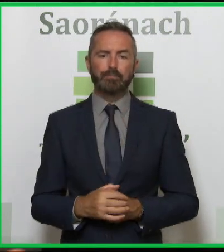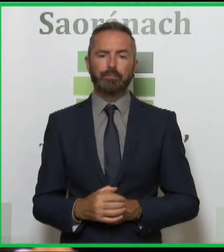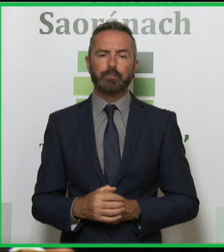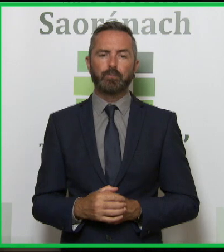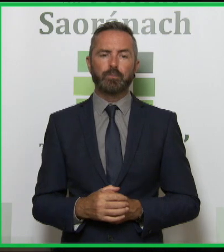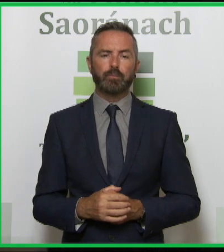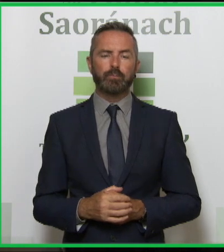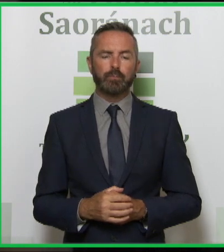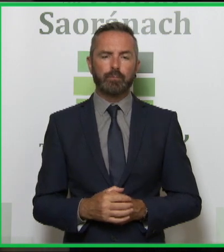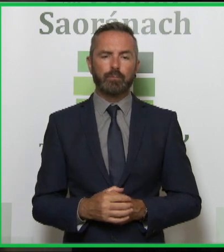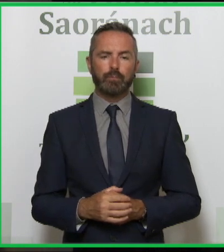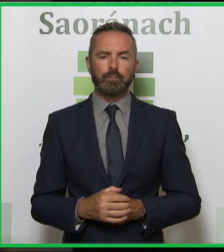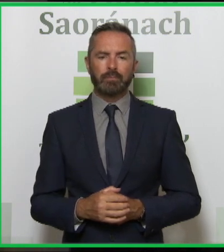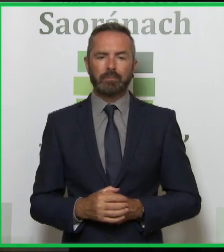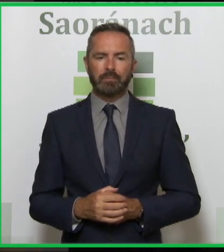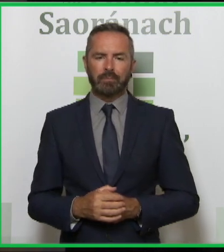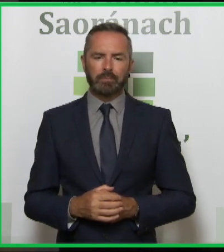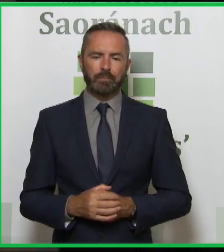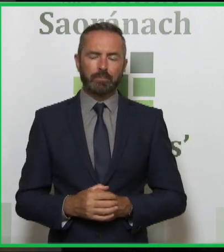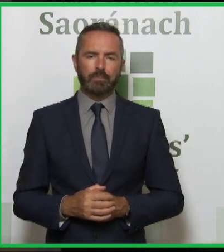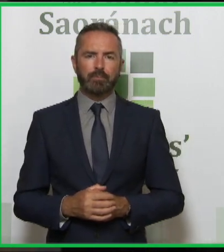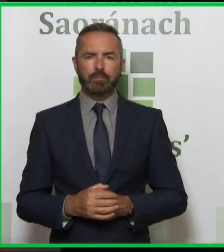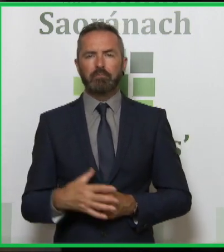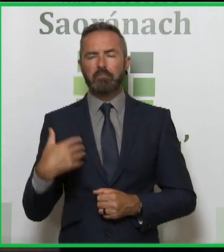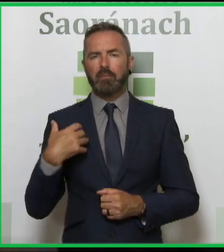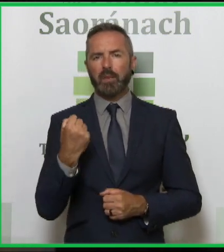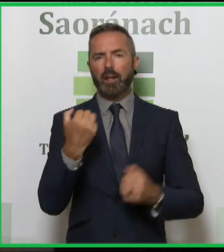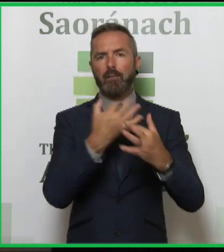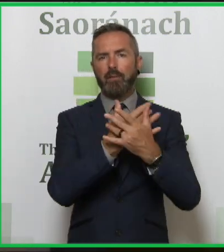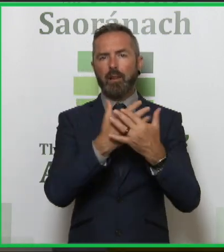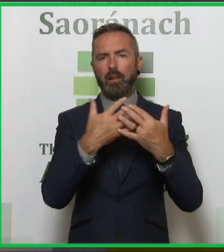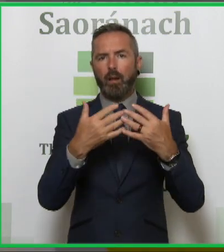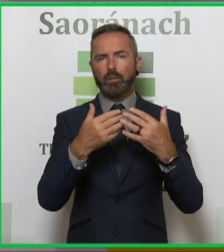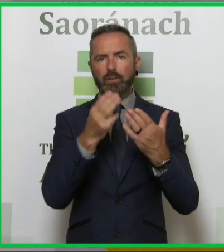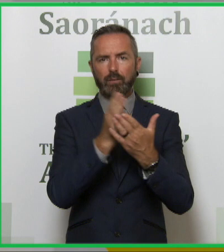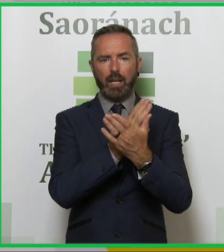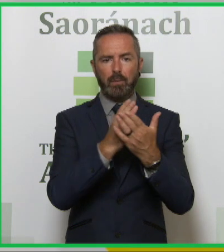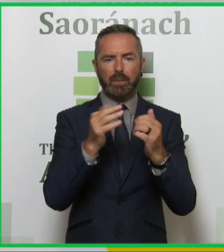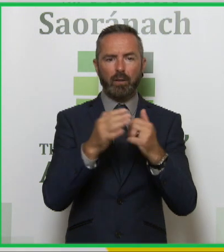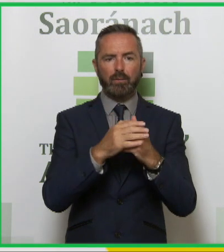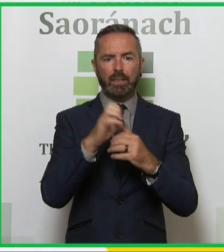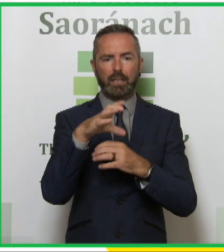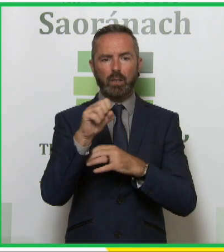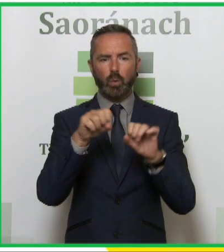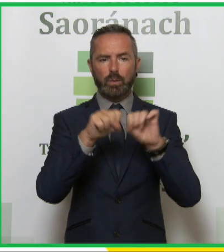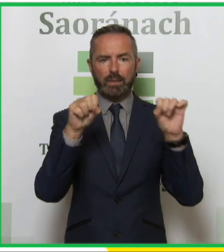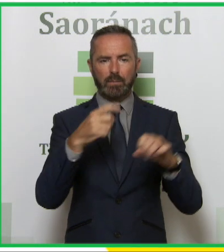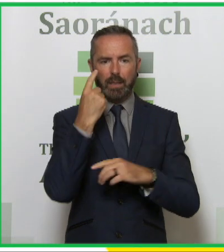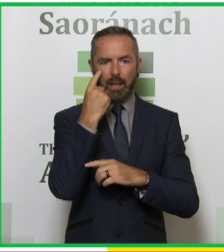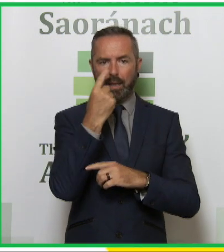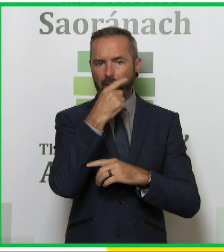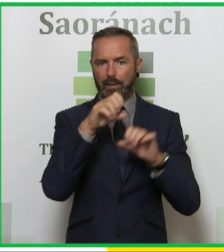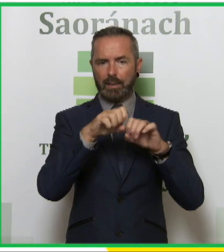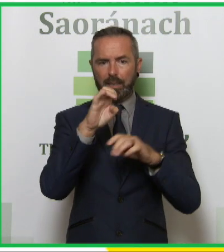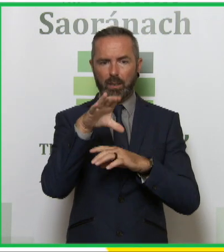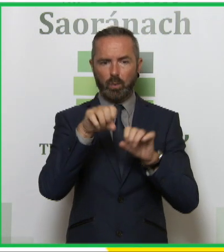So we have a lot of the elements of the evidence ecosystem. We have excellent information systems. We have the HB National